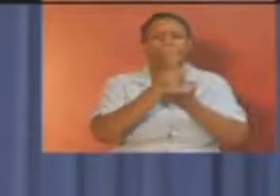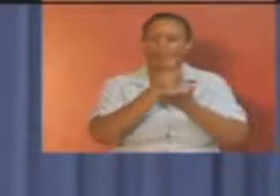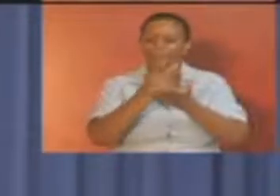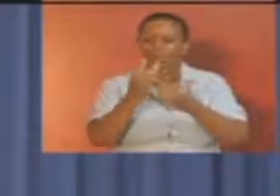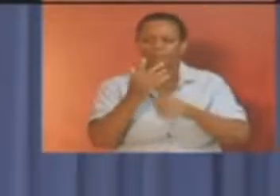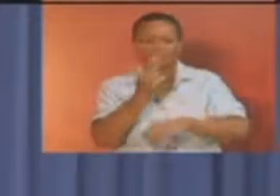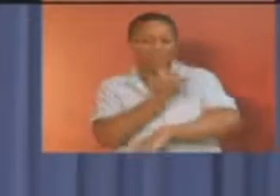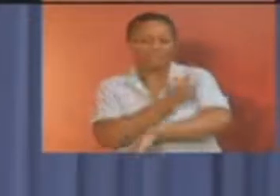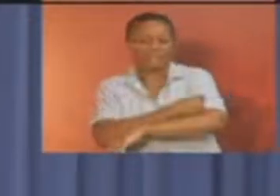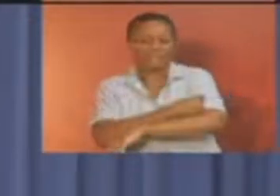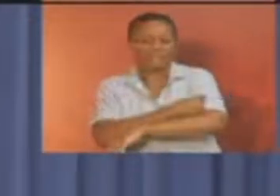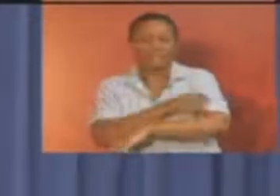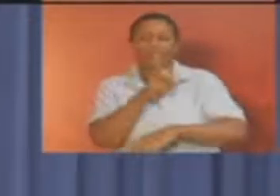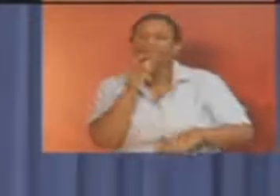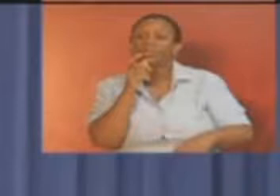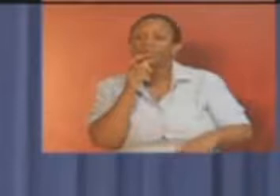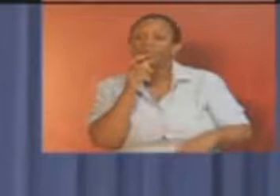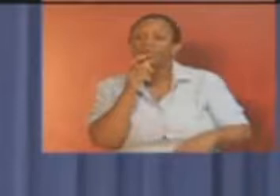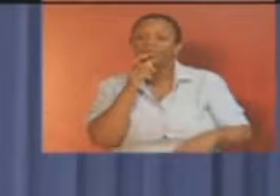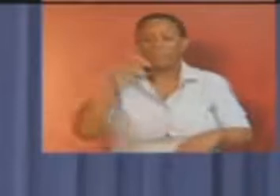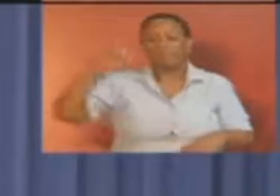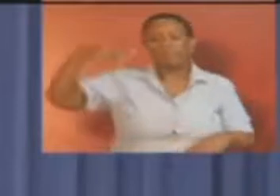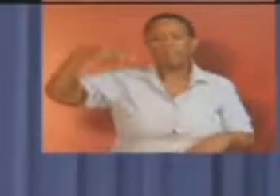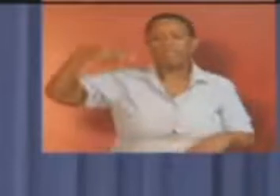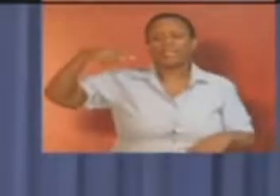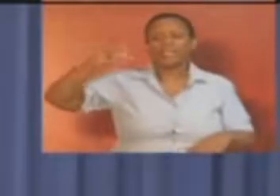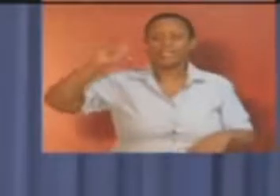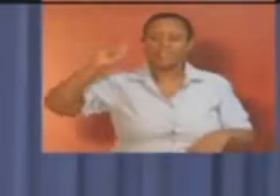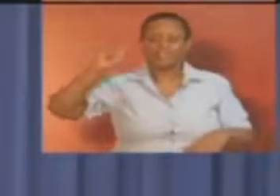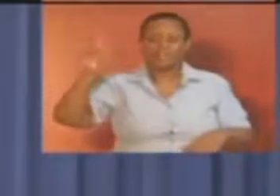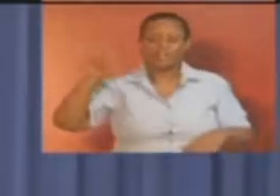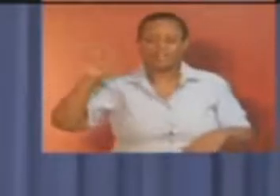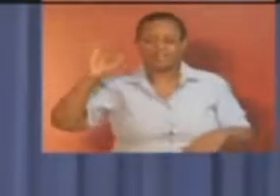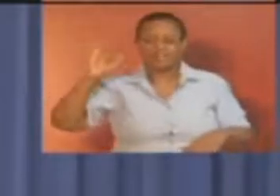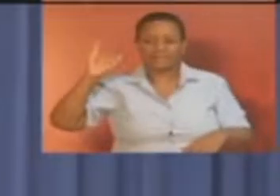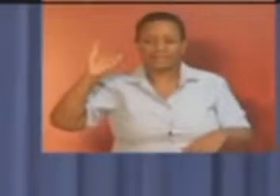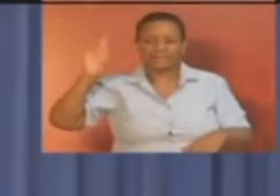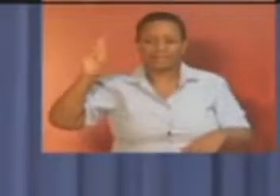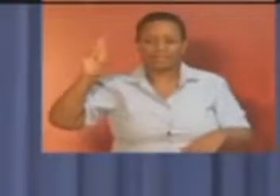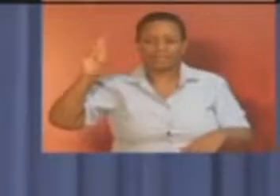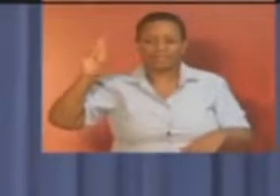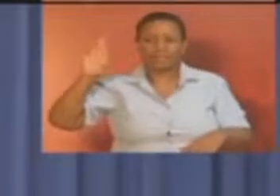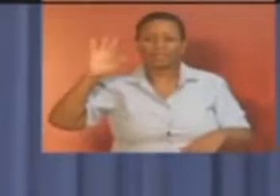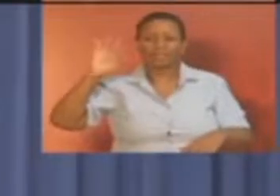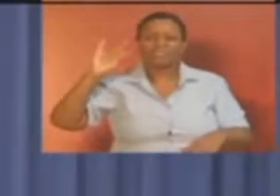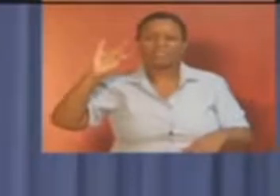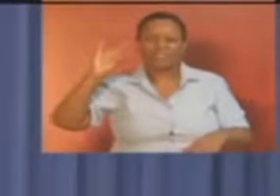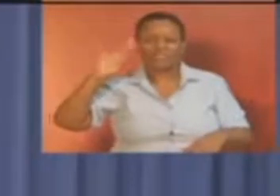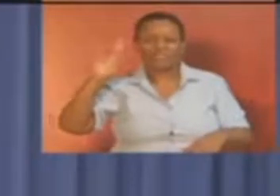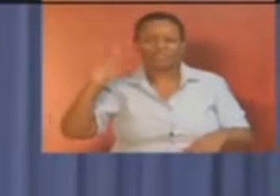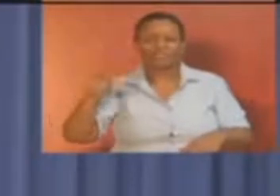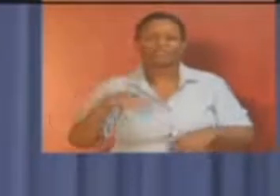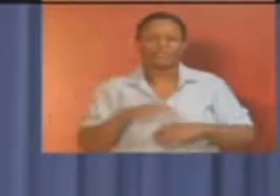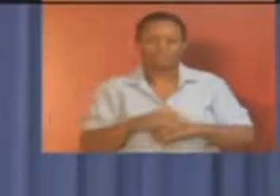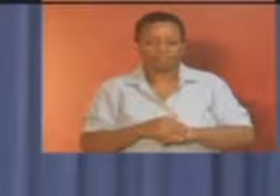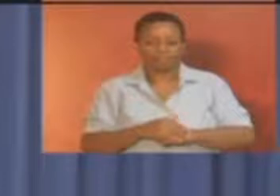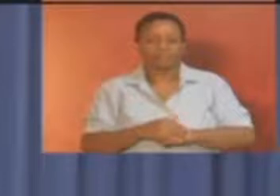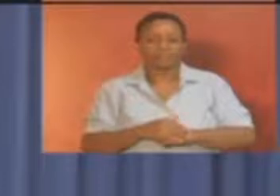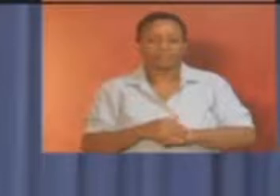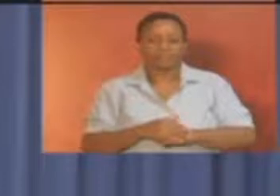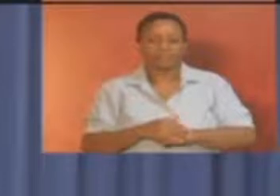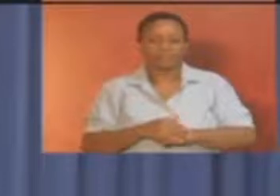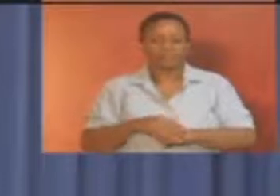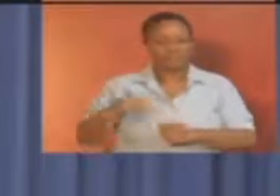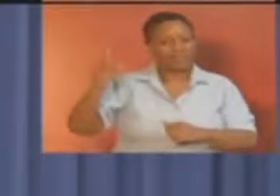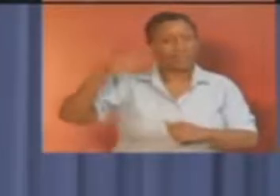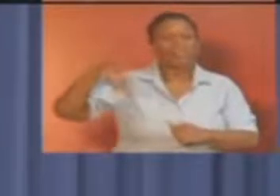Pfizer. Our people, as soon as Pfizer got the approval, we and the rest of the world were knocking on their door with our check